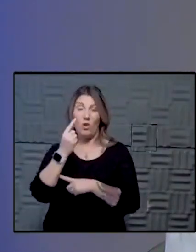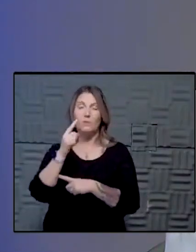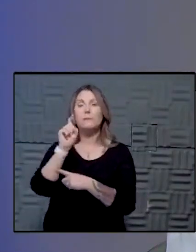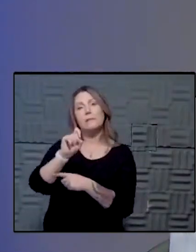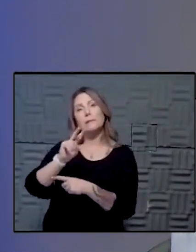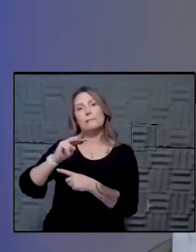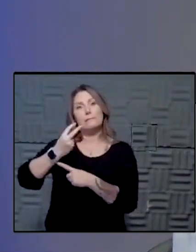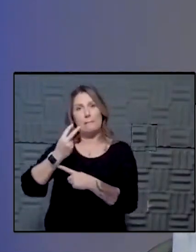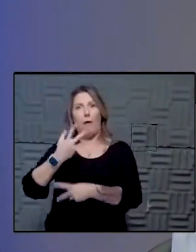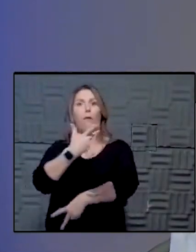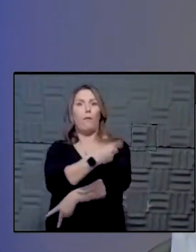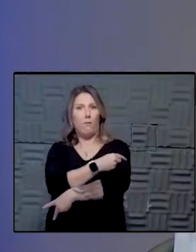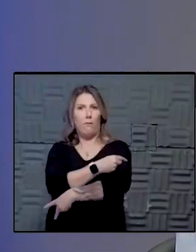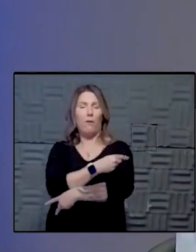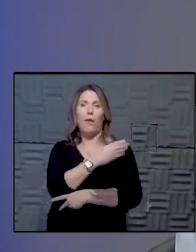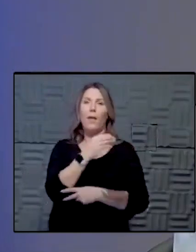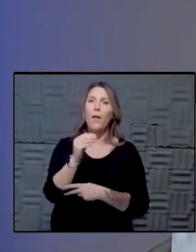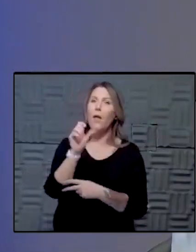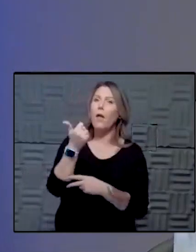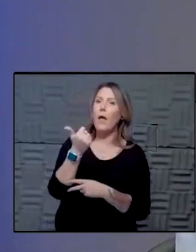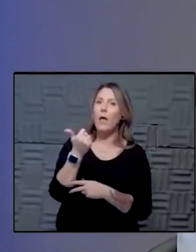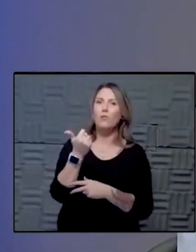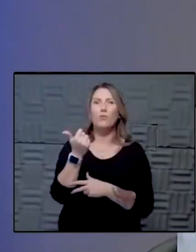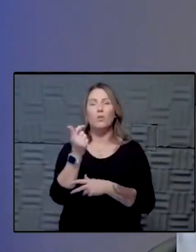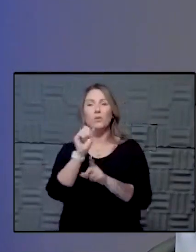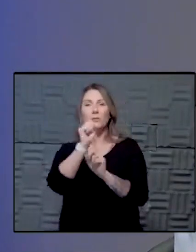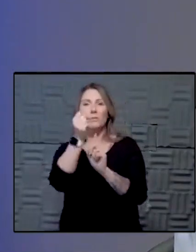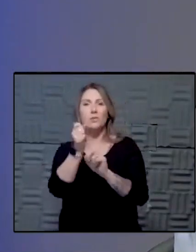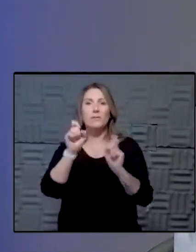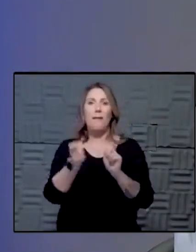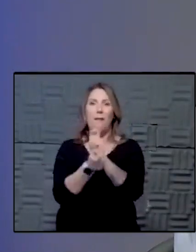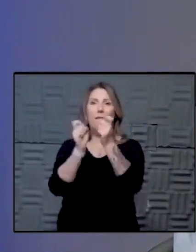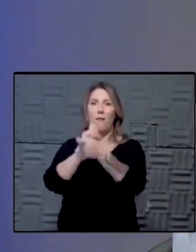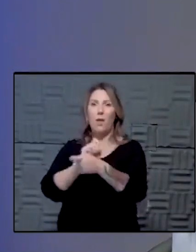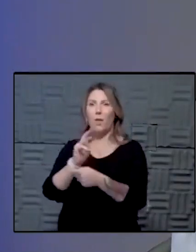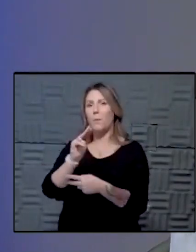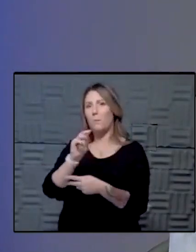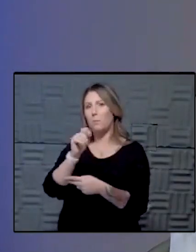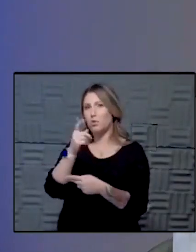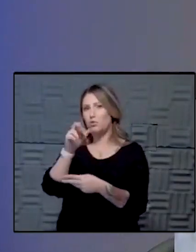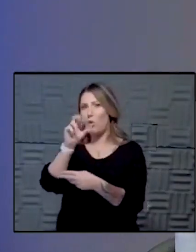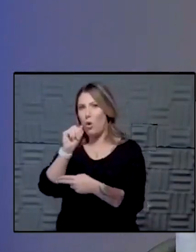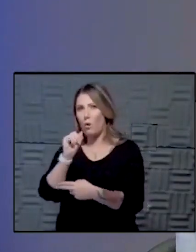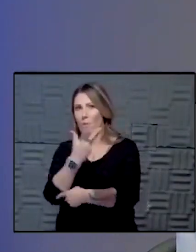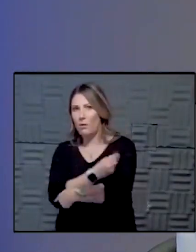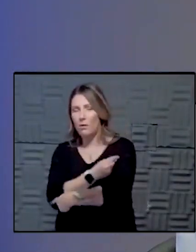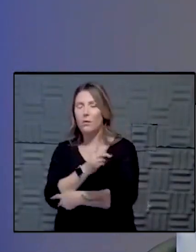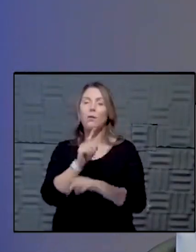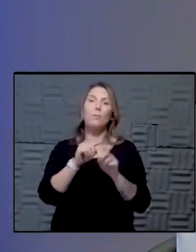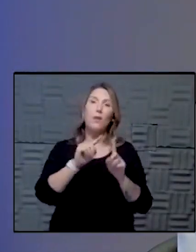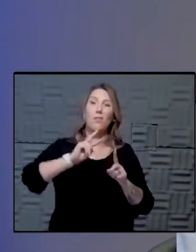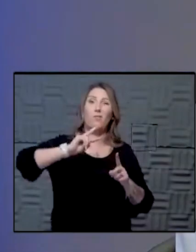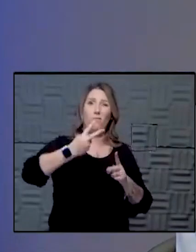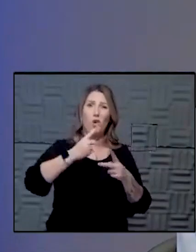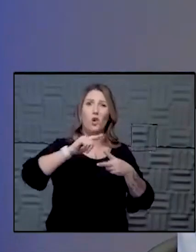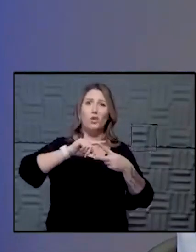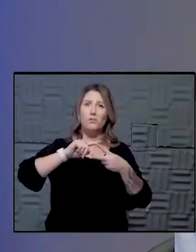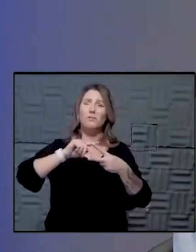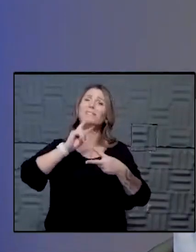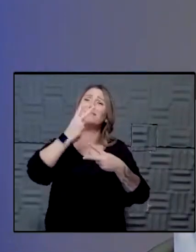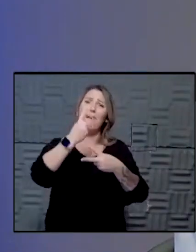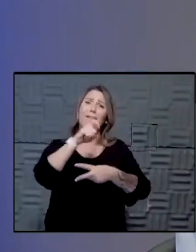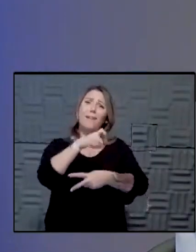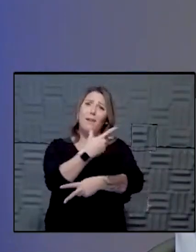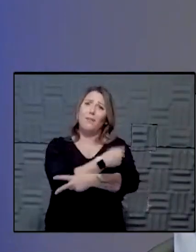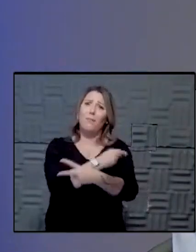In extenuating circumstances, they can switch and give you Moderna. But the same thing, if you got your first dose with Moderna, get your second dose with Moderna.